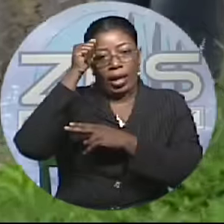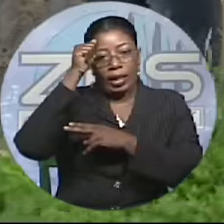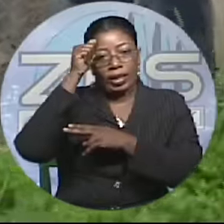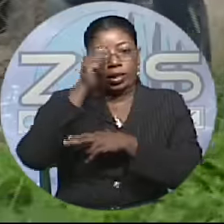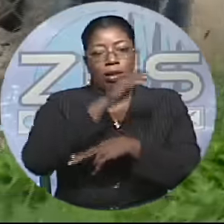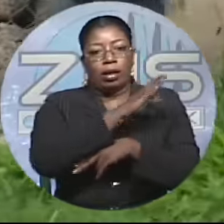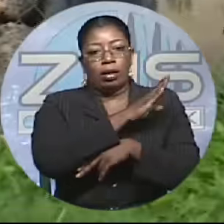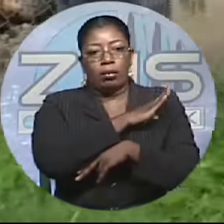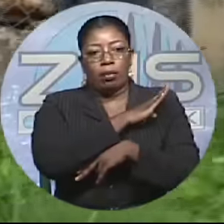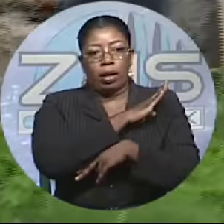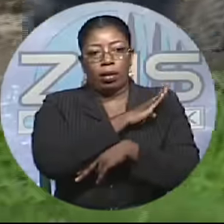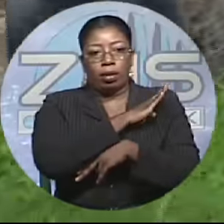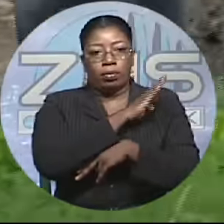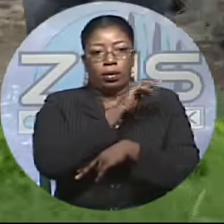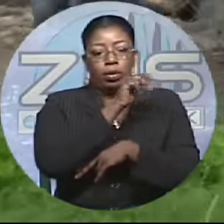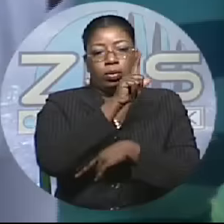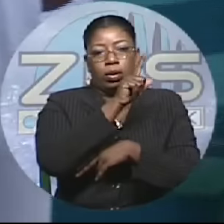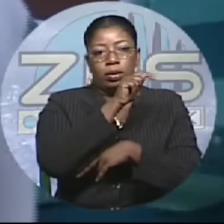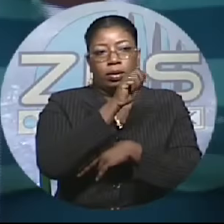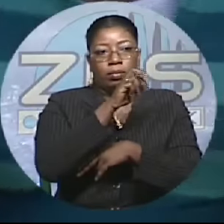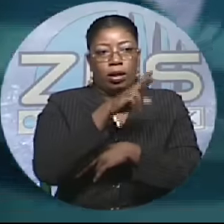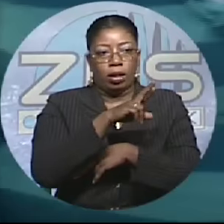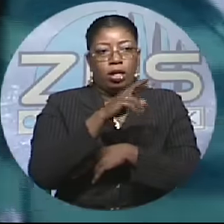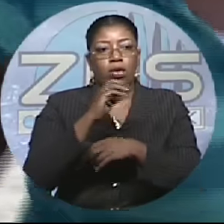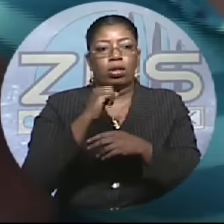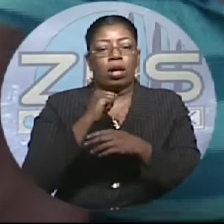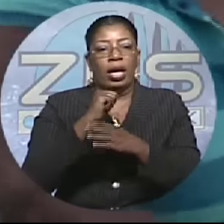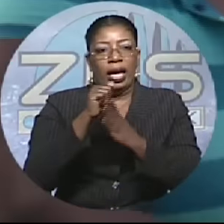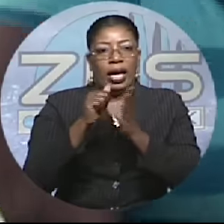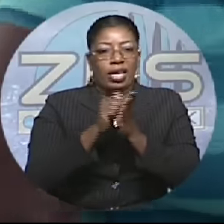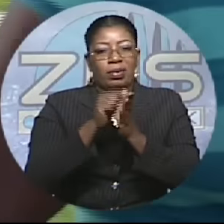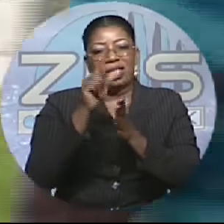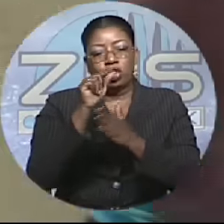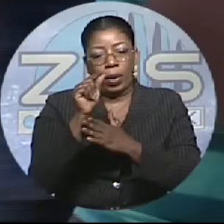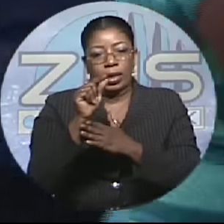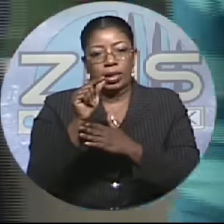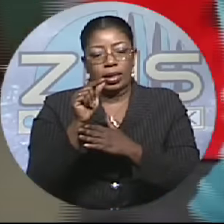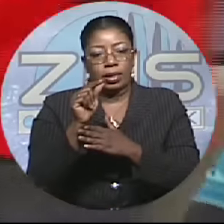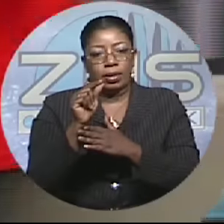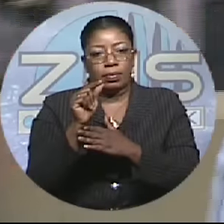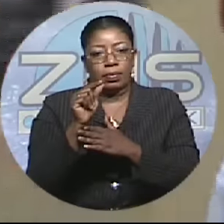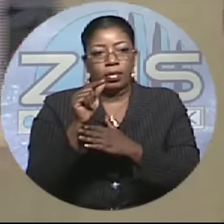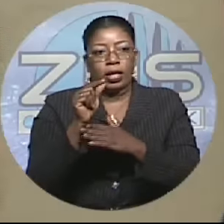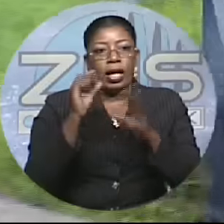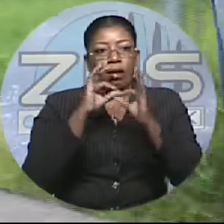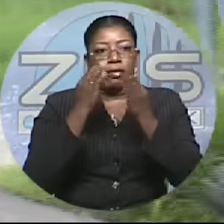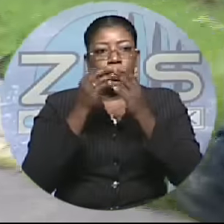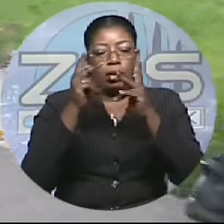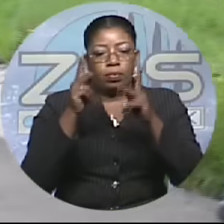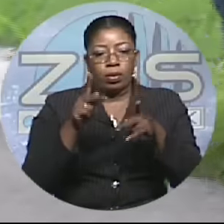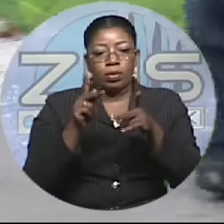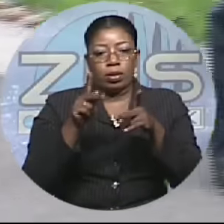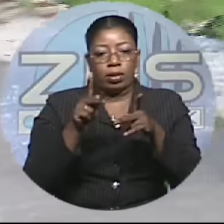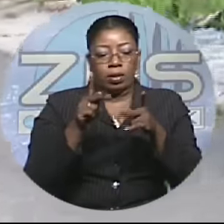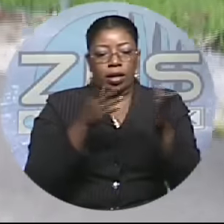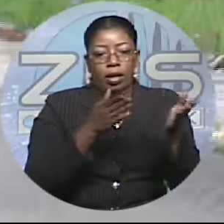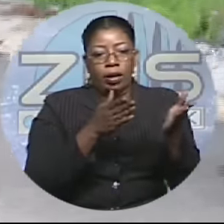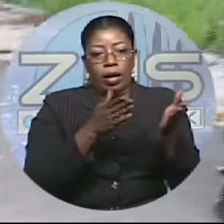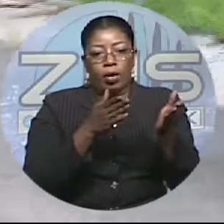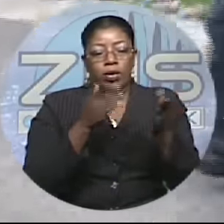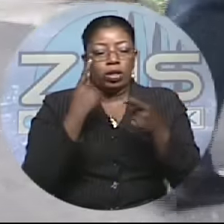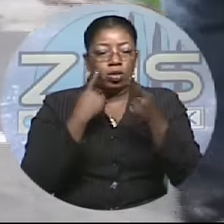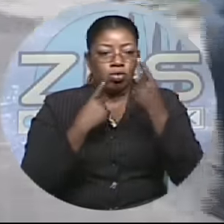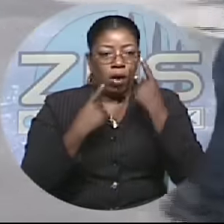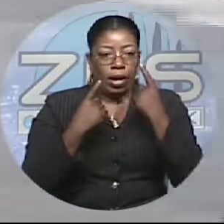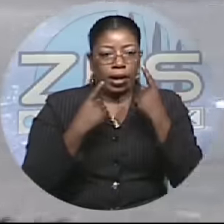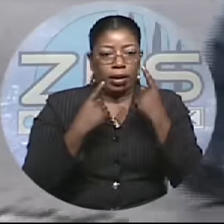He was in his early 20s. Family members were overcome with grief as undertakers carted Butler's